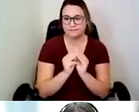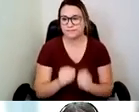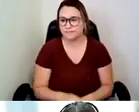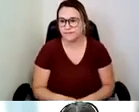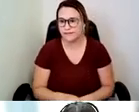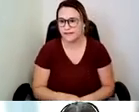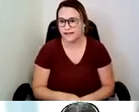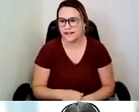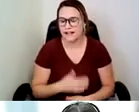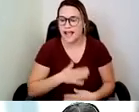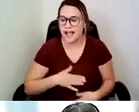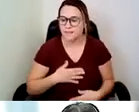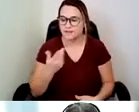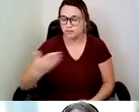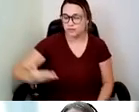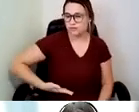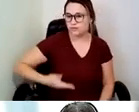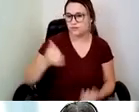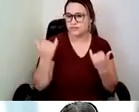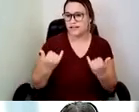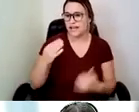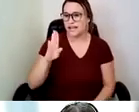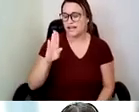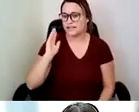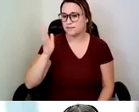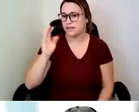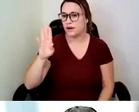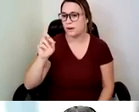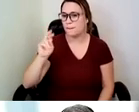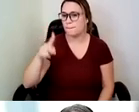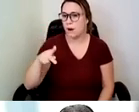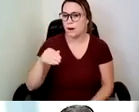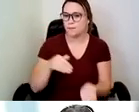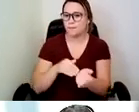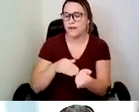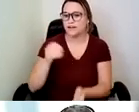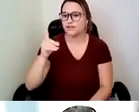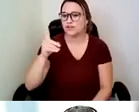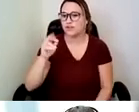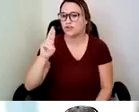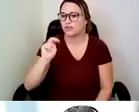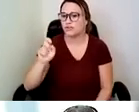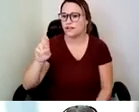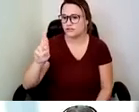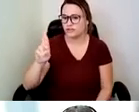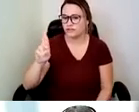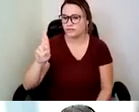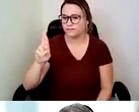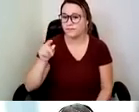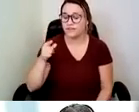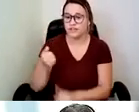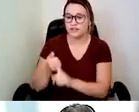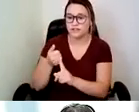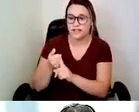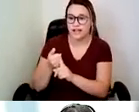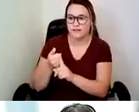introduce you all to today's speaker, Dr. Barbara Krenzer. Dr. Krenzer is the Medical Director of Palliative Care Services for